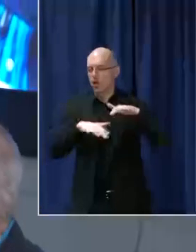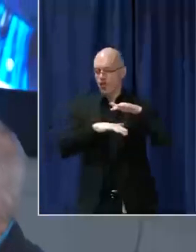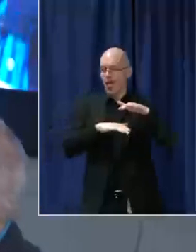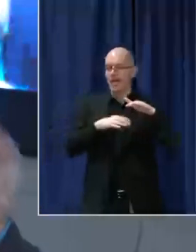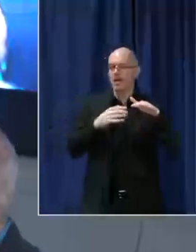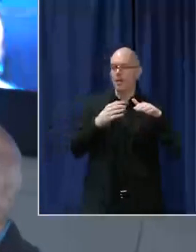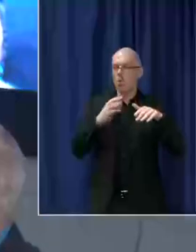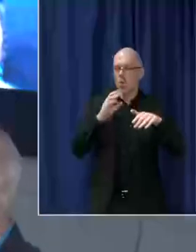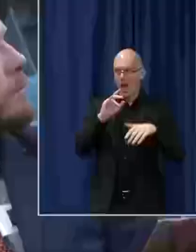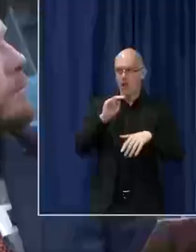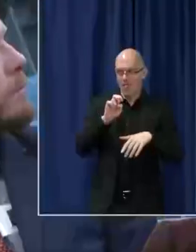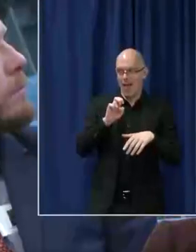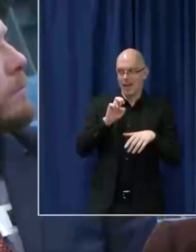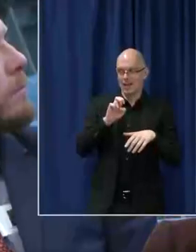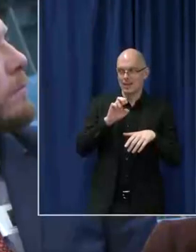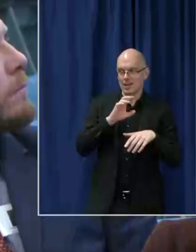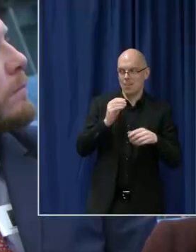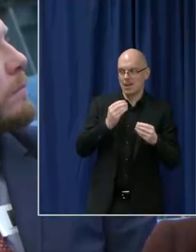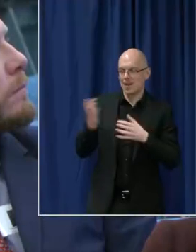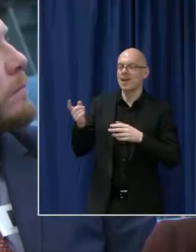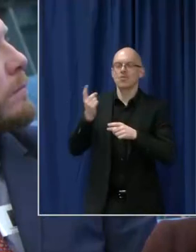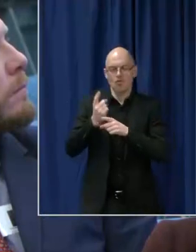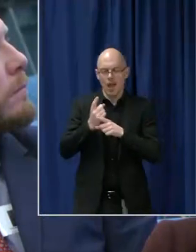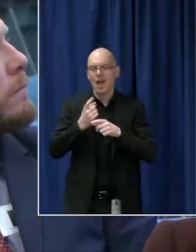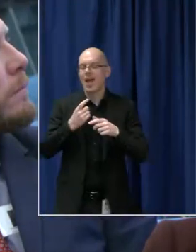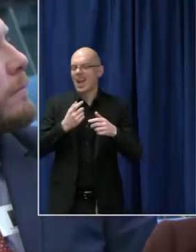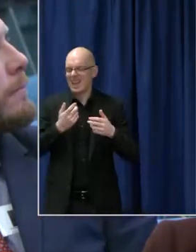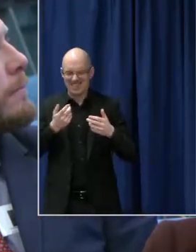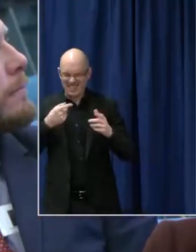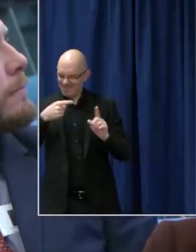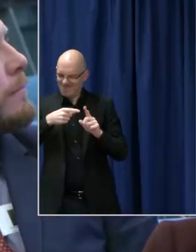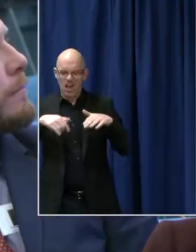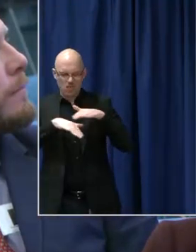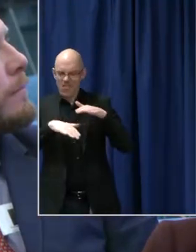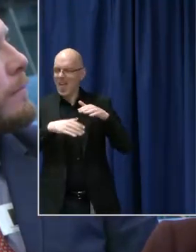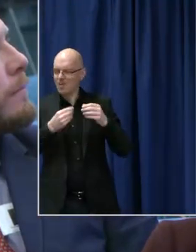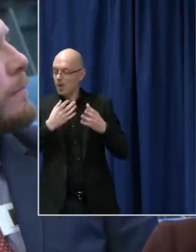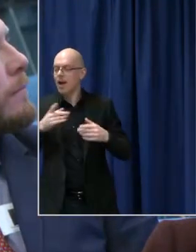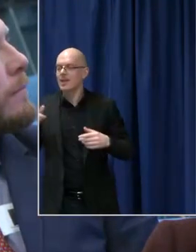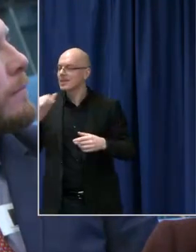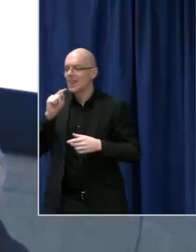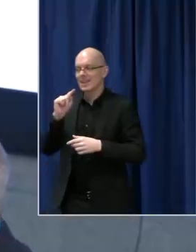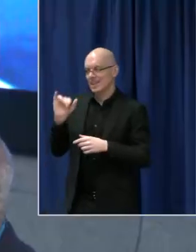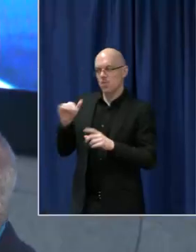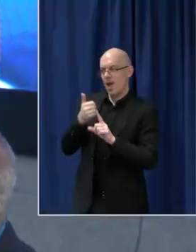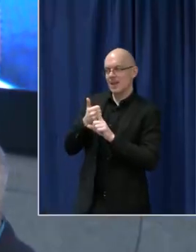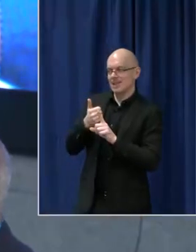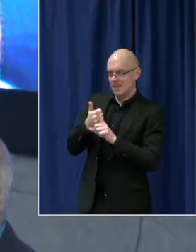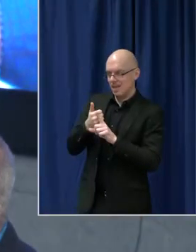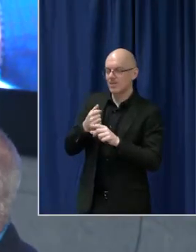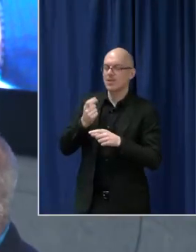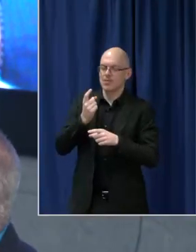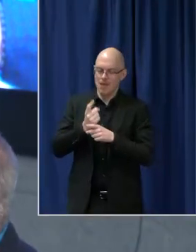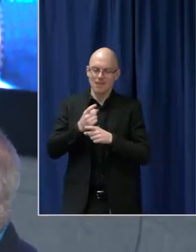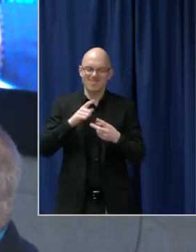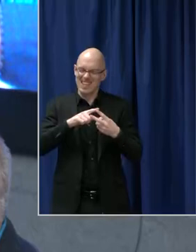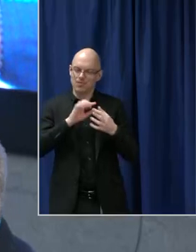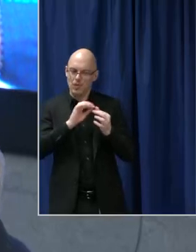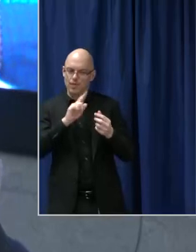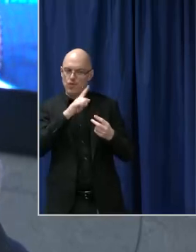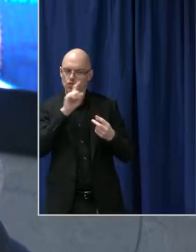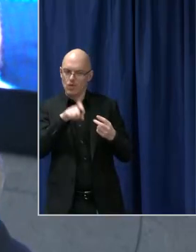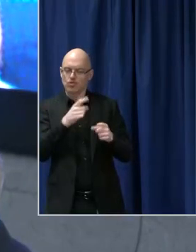Yes, and that's the way it's worked. It's the underlying provider that passes along. It's right? Not the TTY provider's responsibility. Right. On the first question.